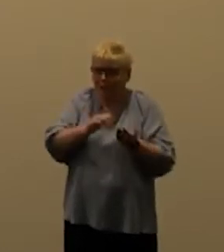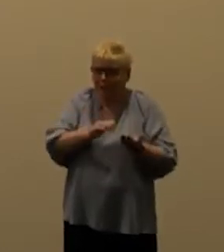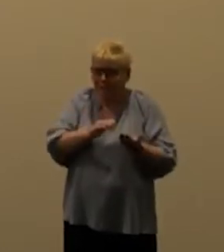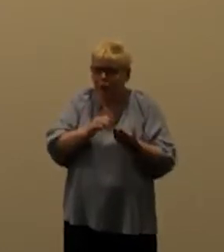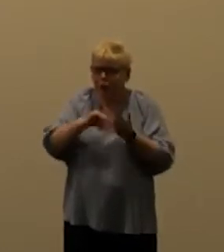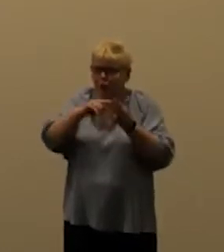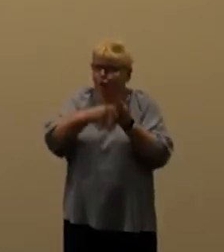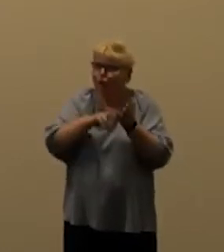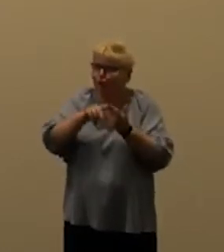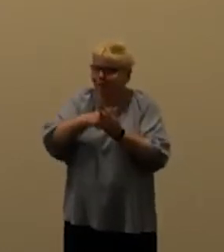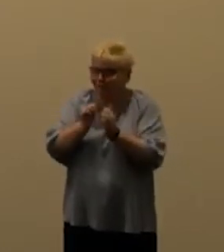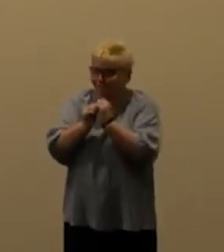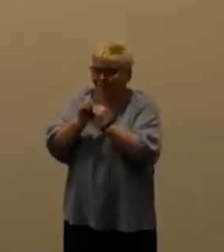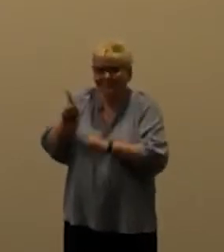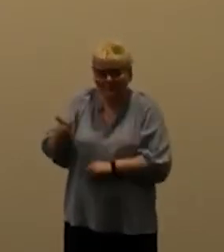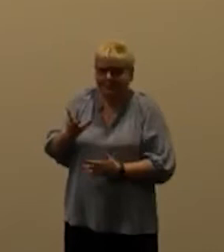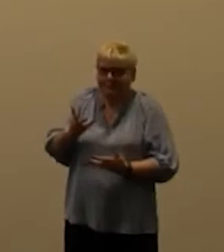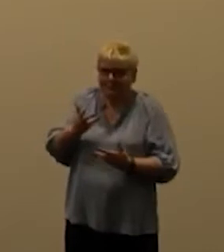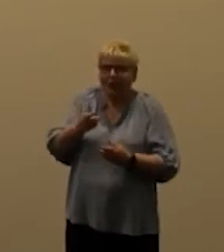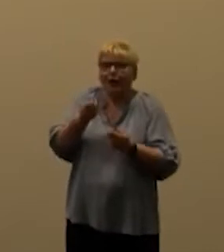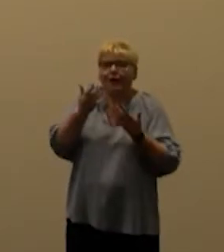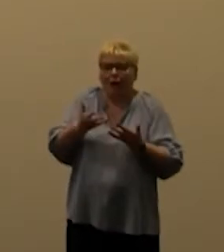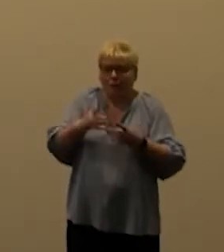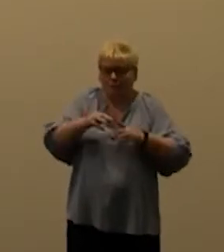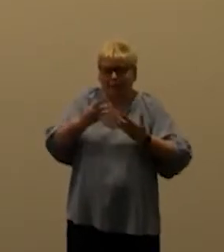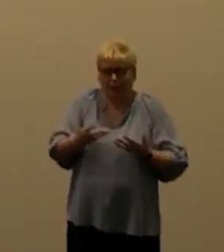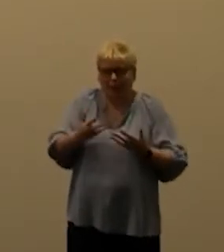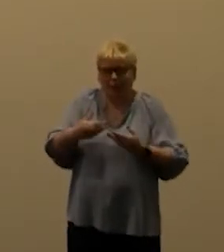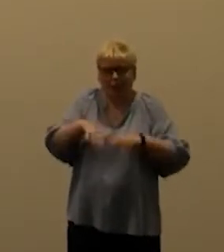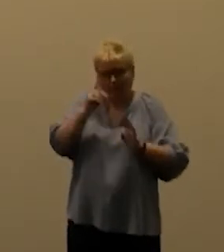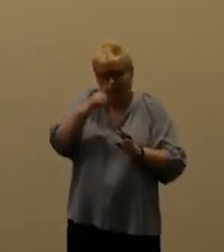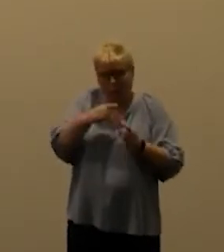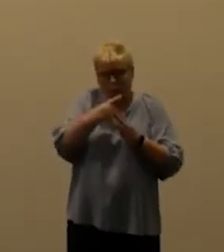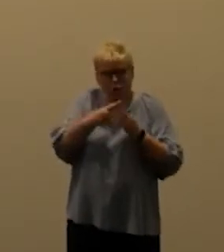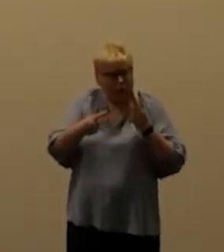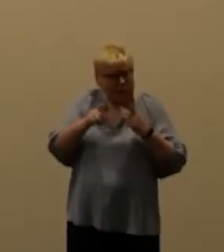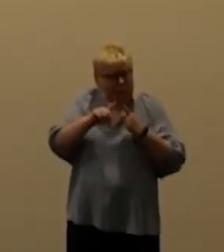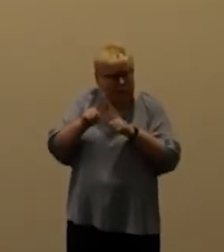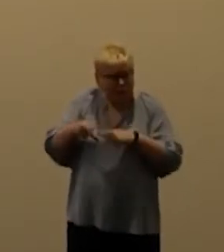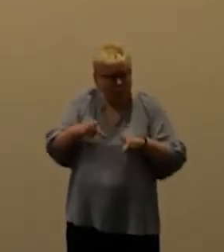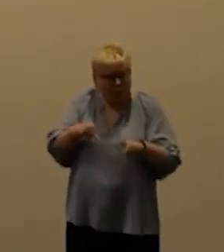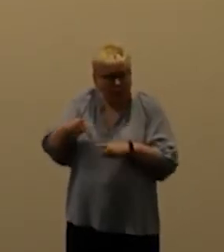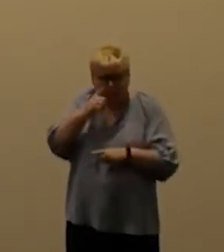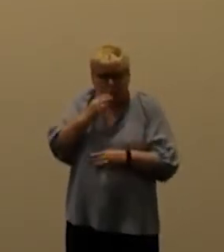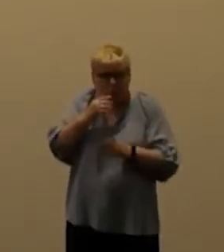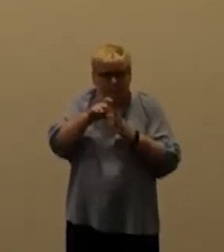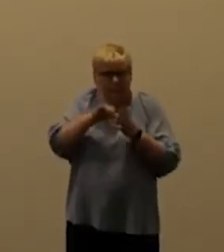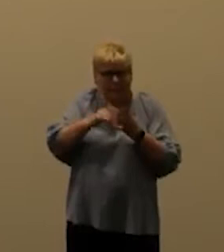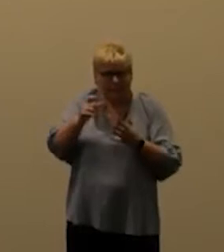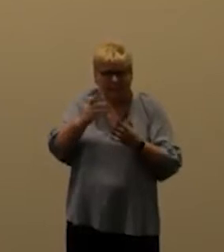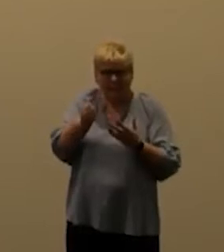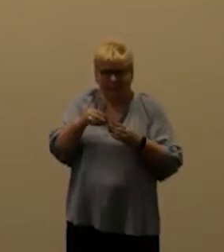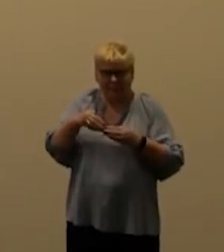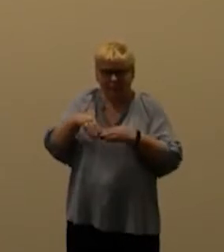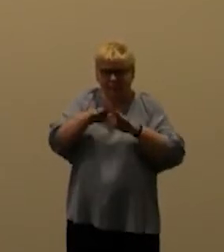was a lot more painful because you get the MFA prompt. Nowadays, I think there's 3 different ways we can authenticate using DSC. I think we've got your